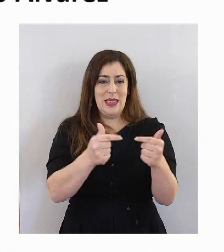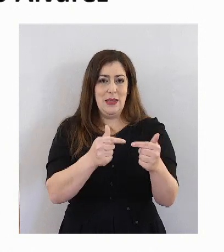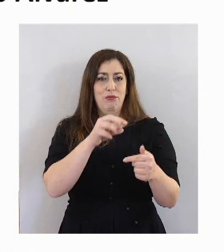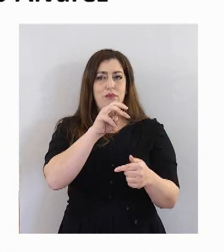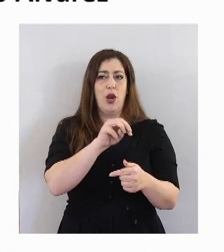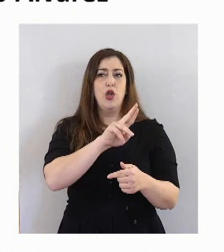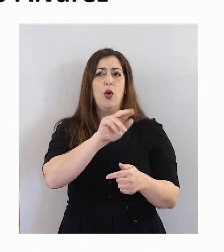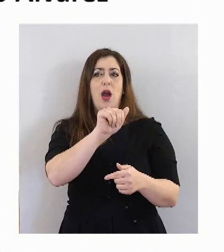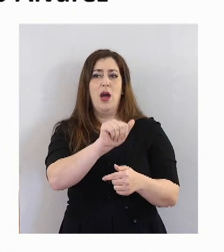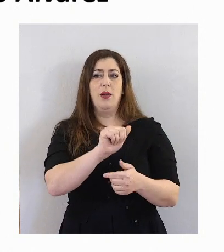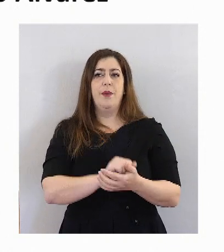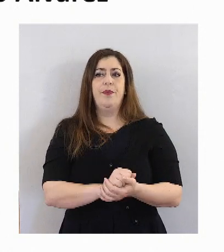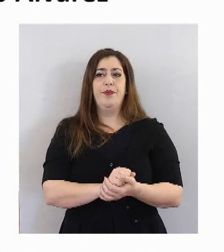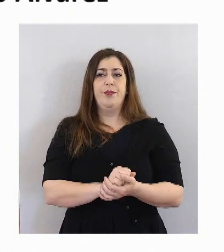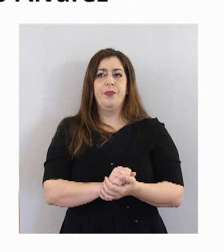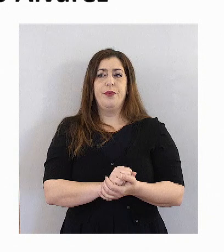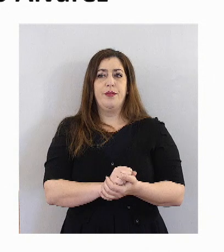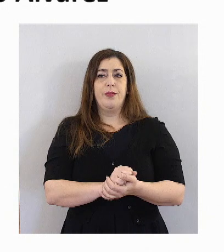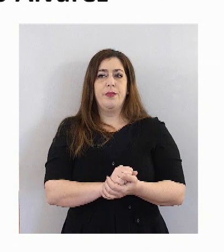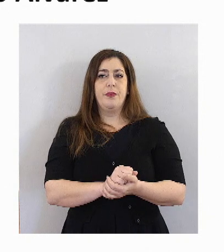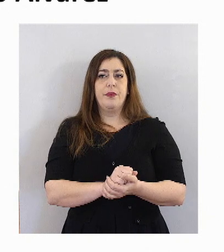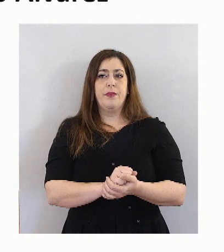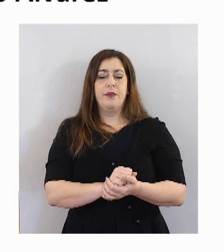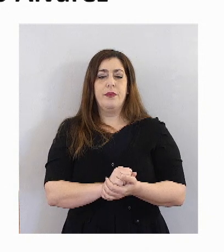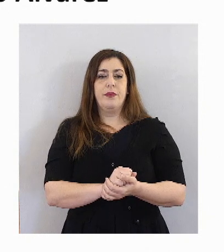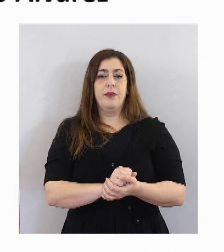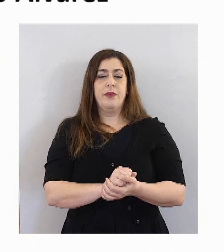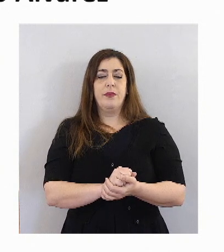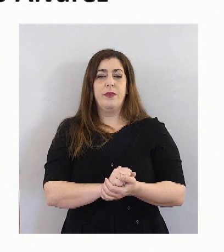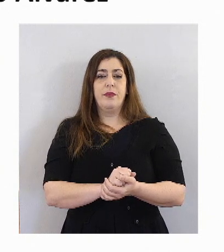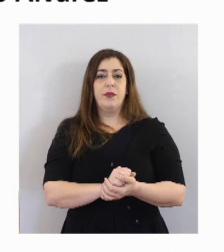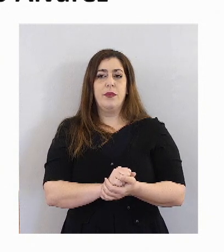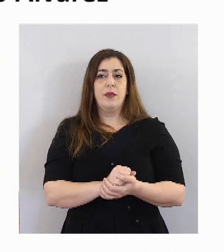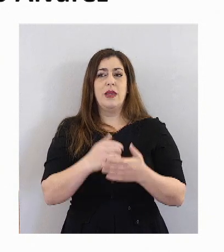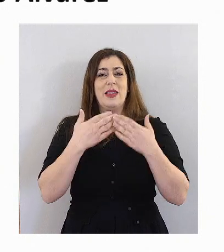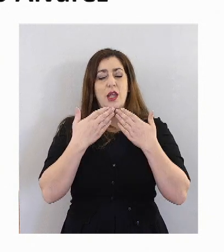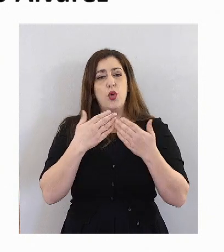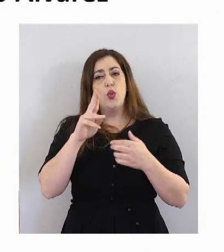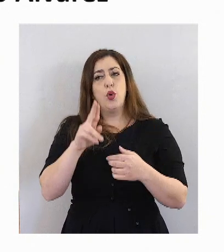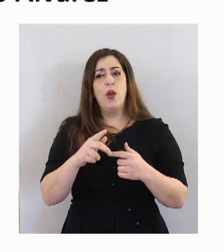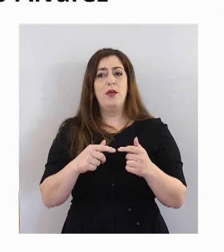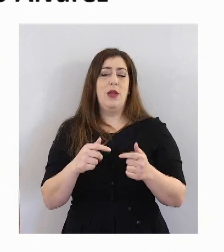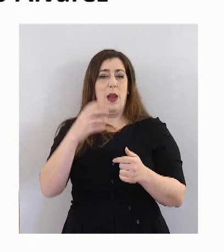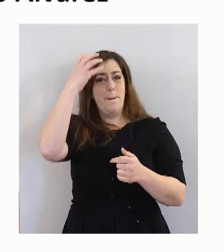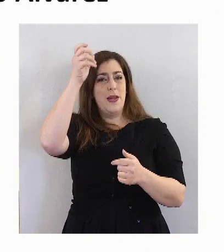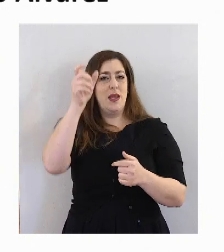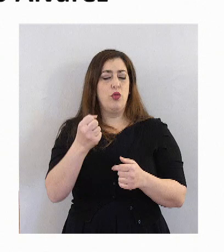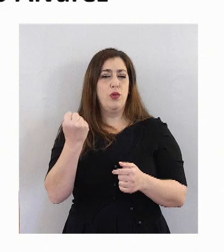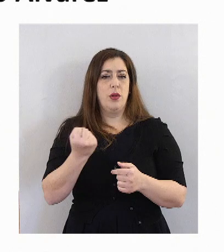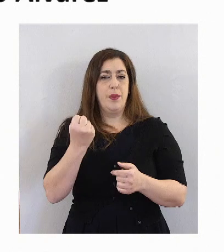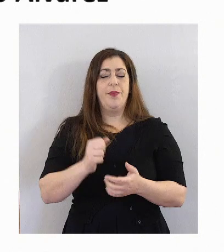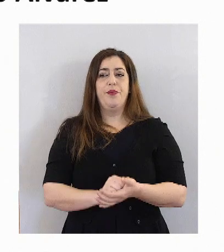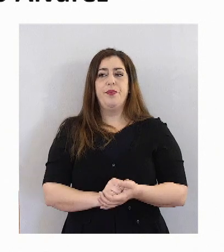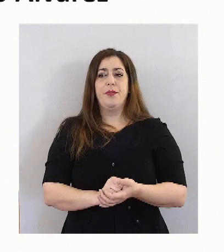Directorate, Alexia Bezzina, Michelle Ciglia, and Anna Schmidt, especially from the Ministry for Health, Lindsay Mela from Stewart Healthcare,